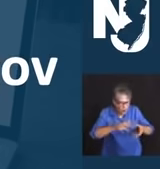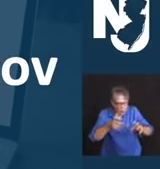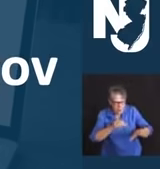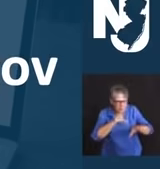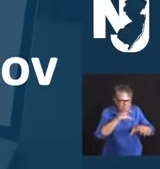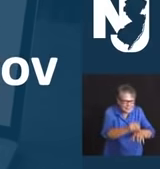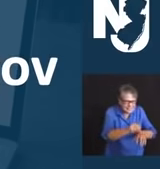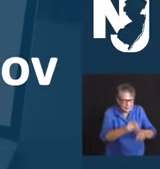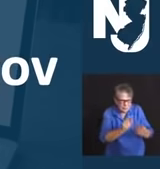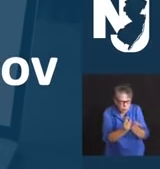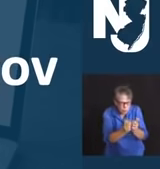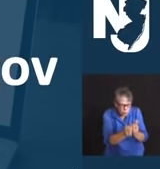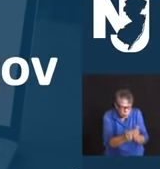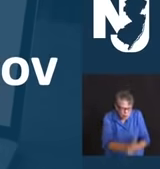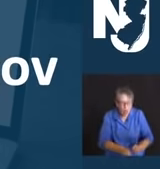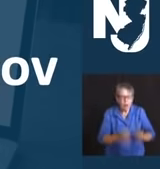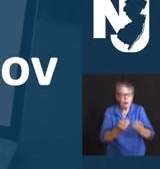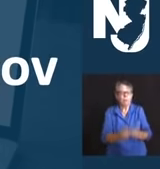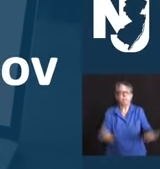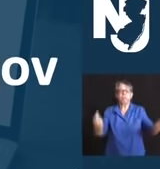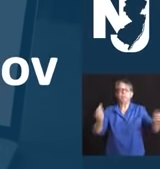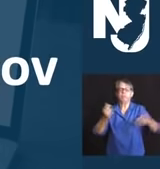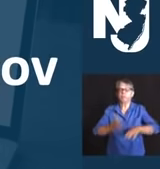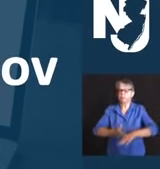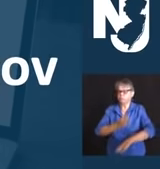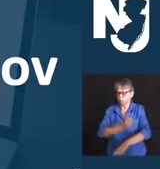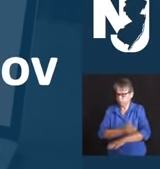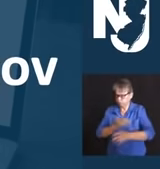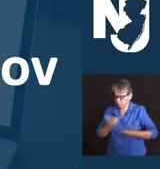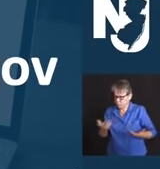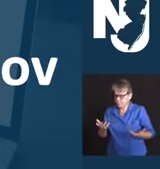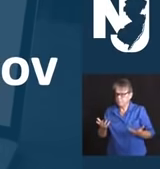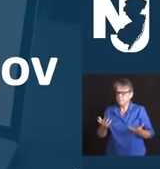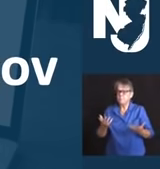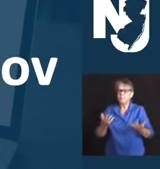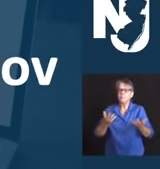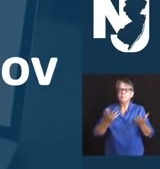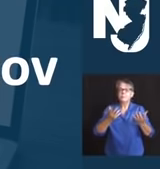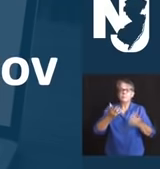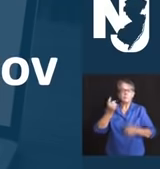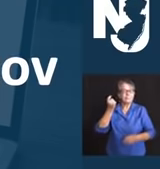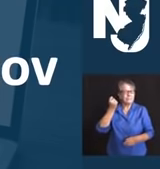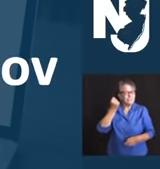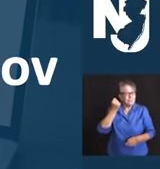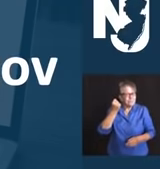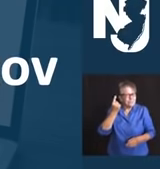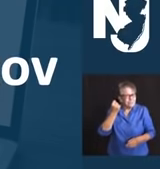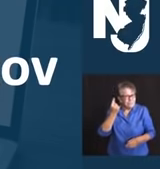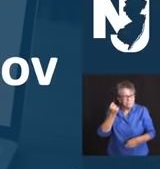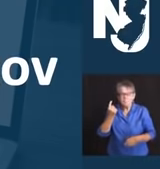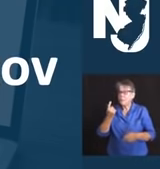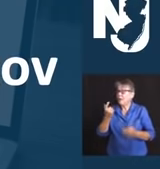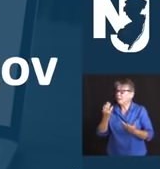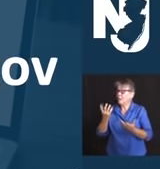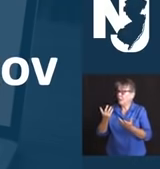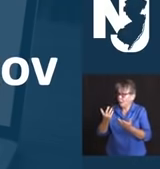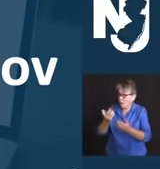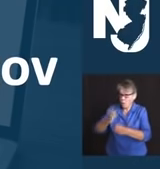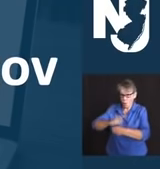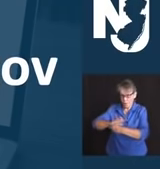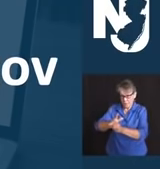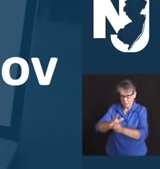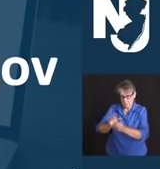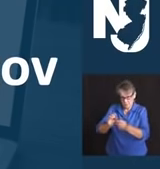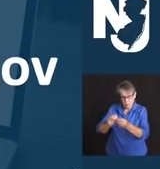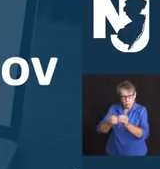Kevin will be able to speak to all the department has done over the past several months to assist our schools and our educational communities,